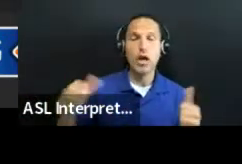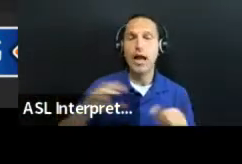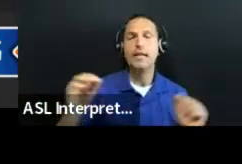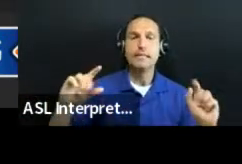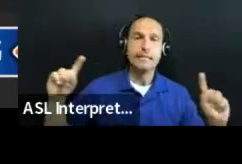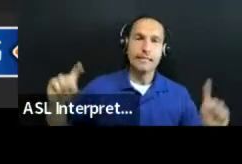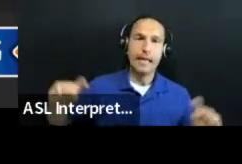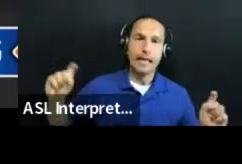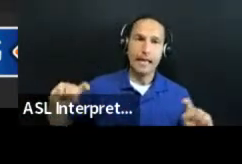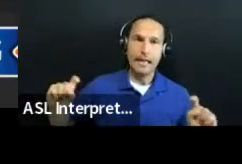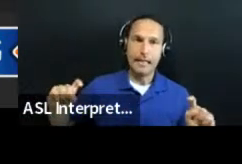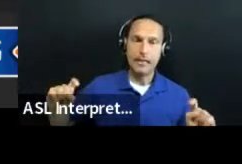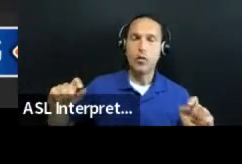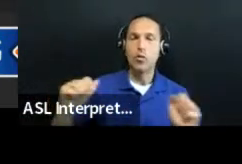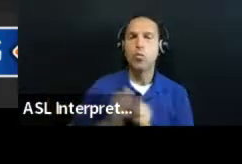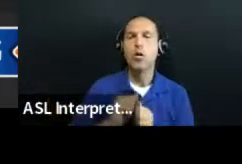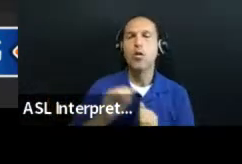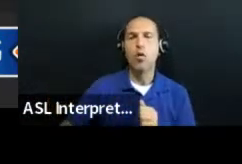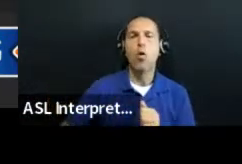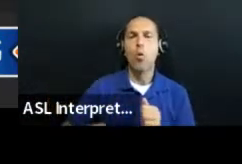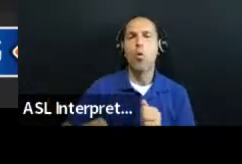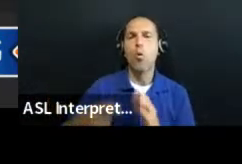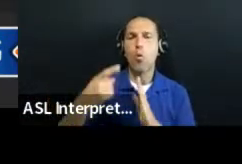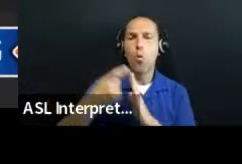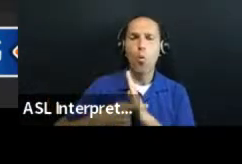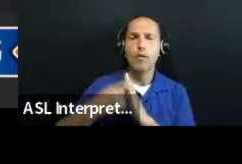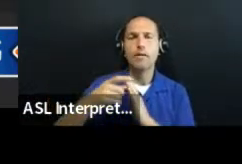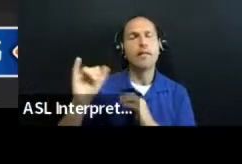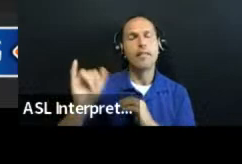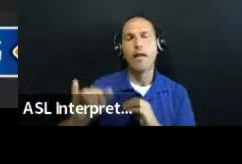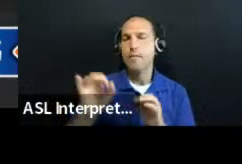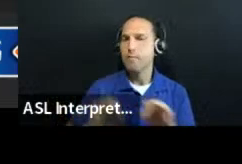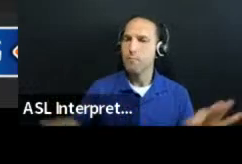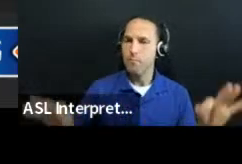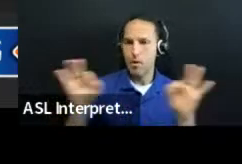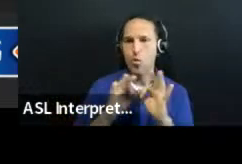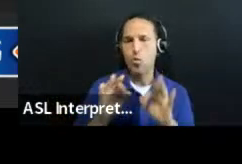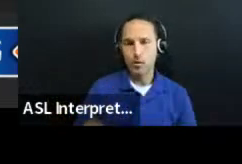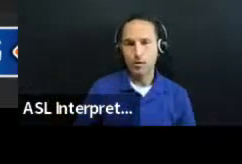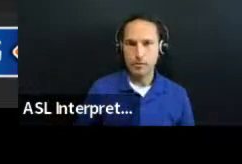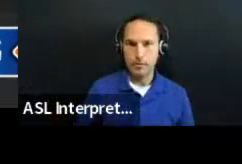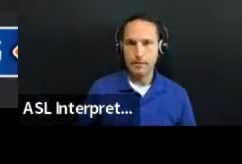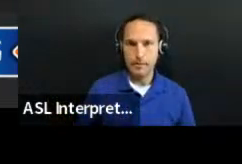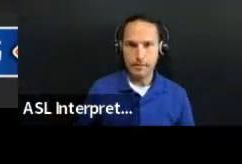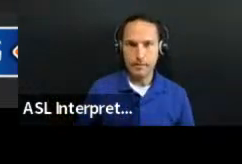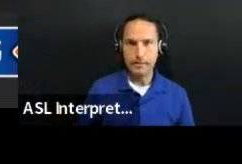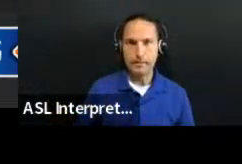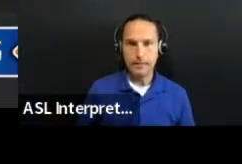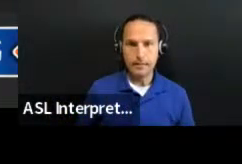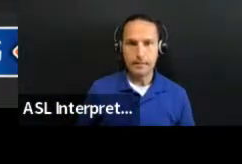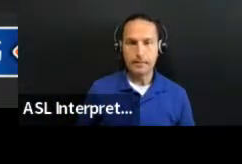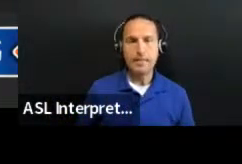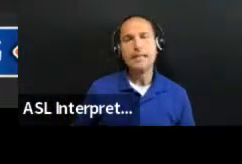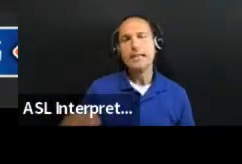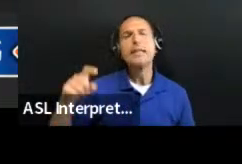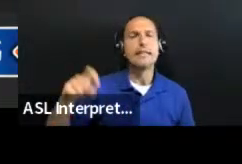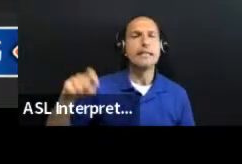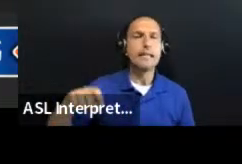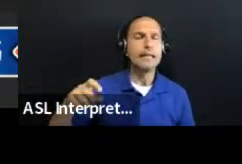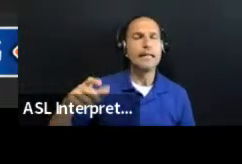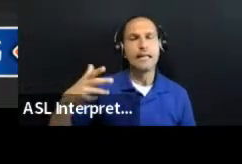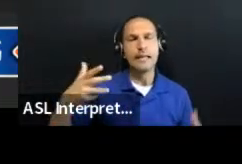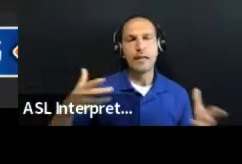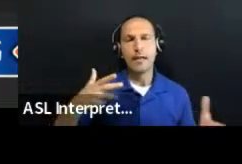testing with automation is equally important, because you need to sort